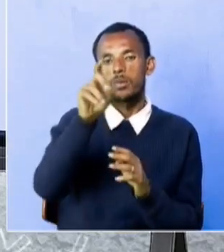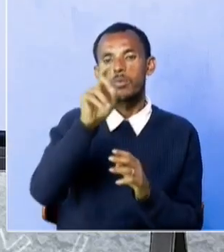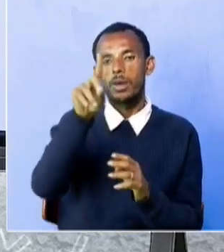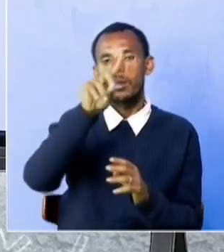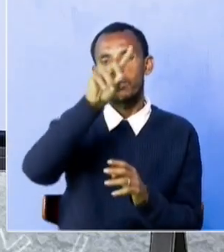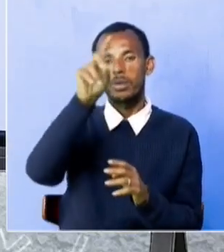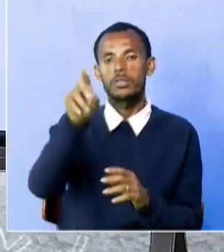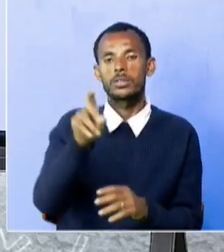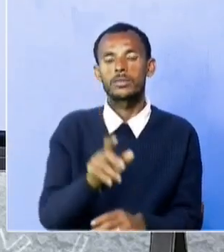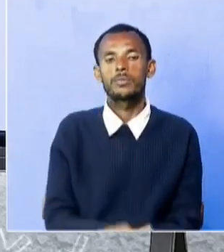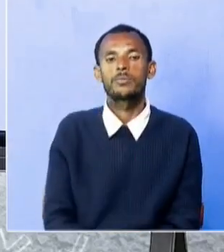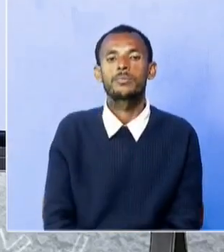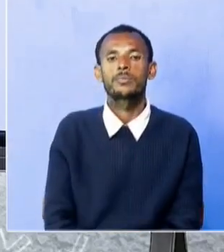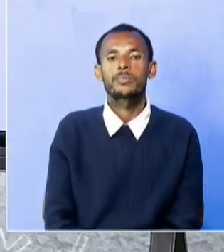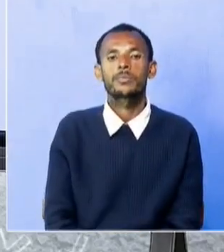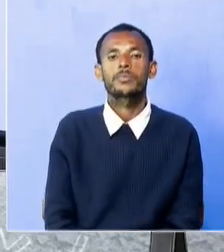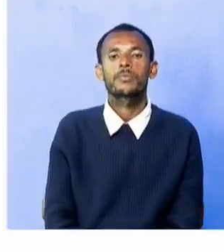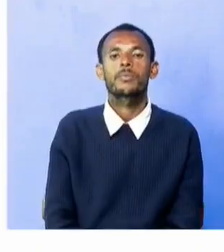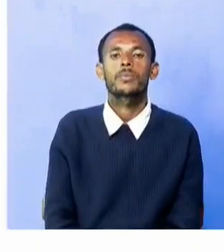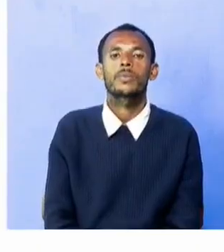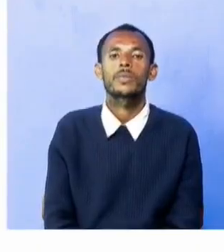question.